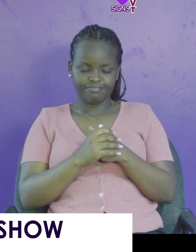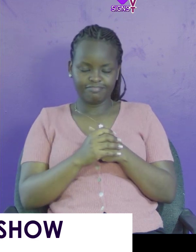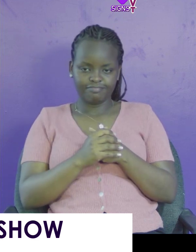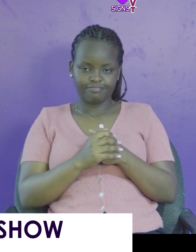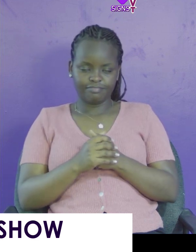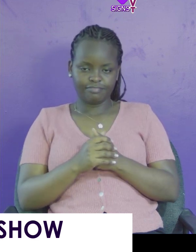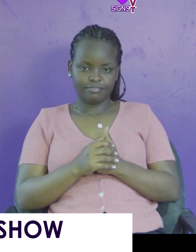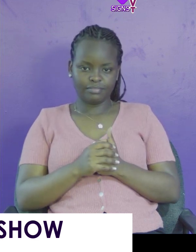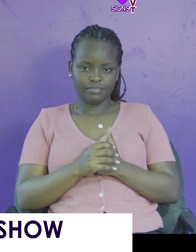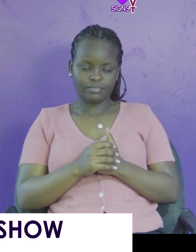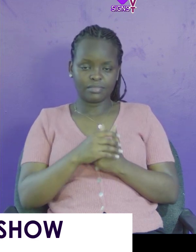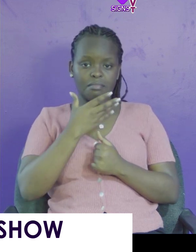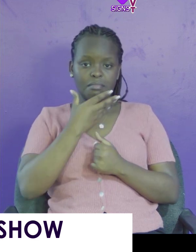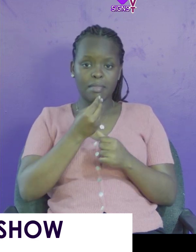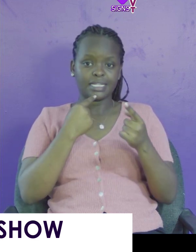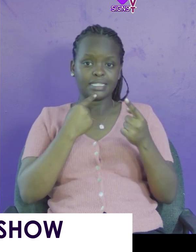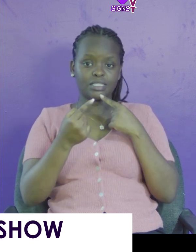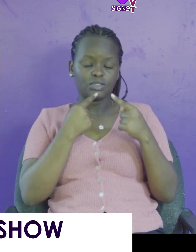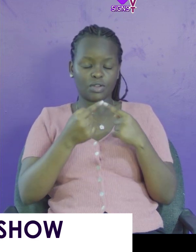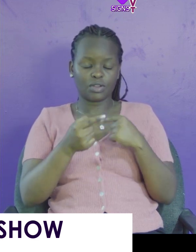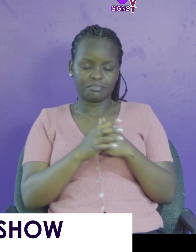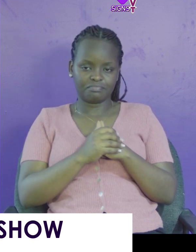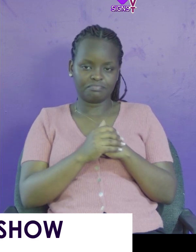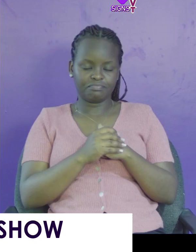today, man talk.